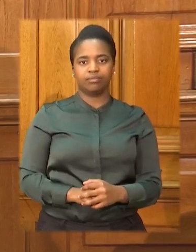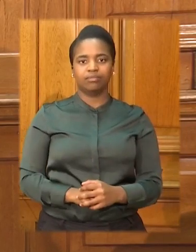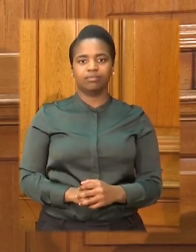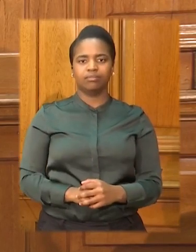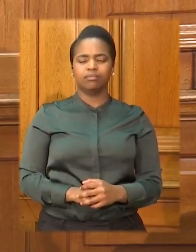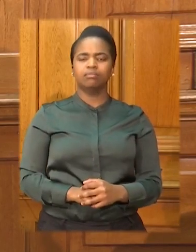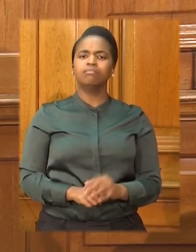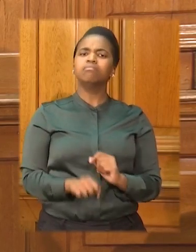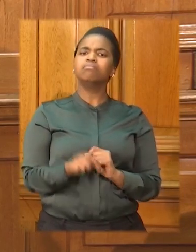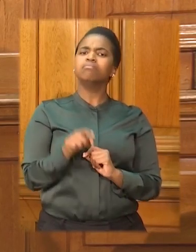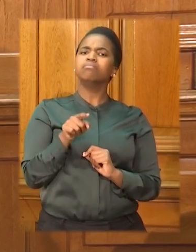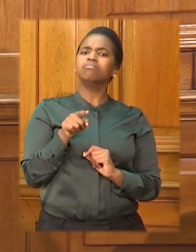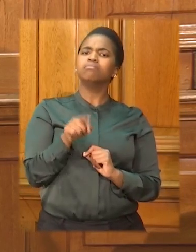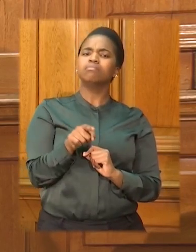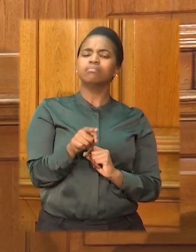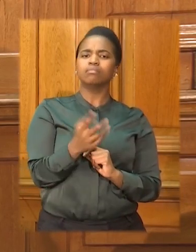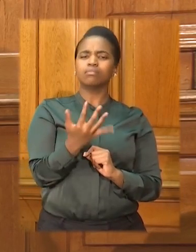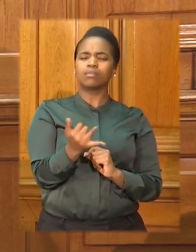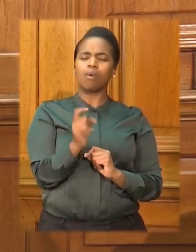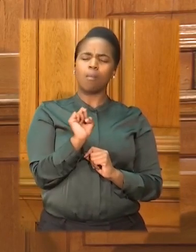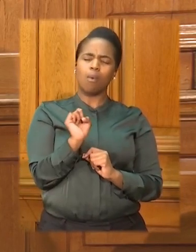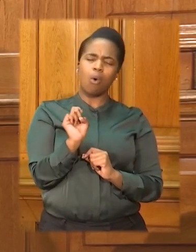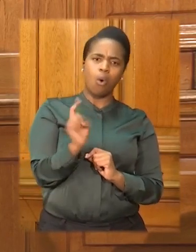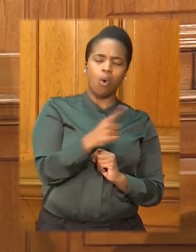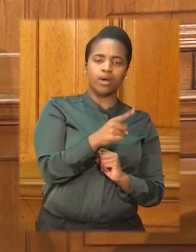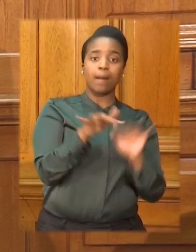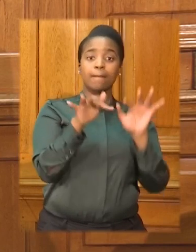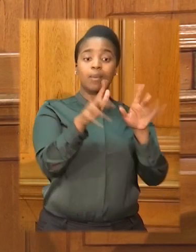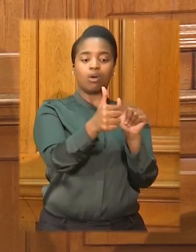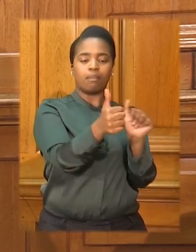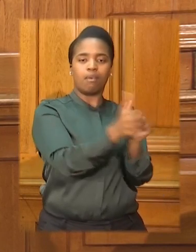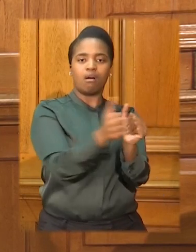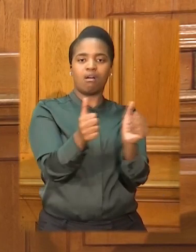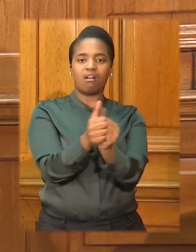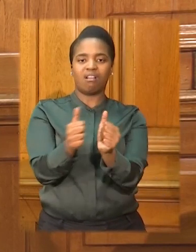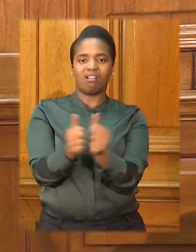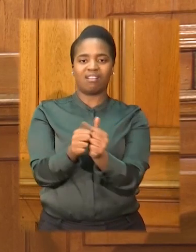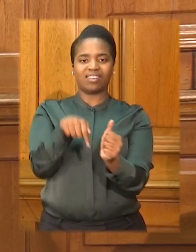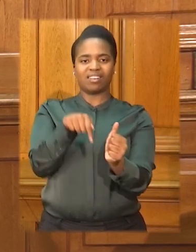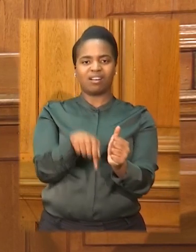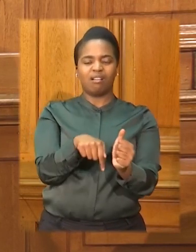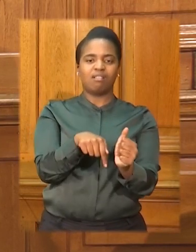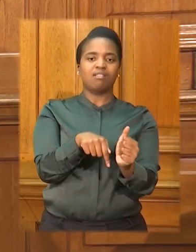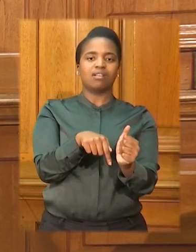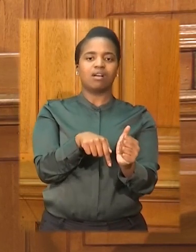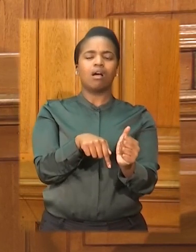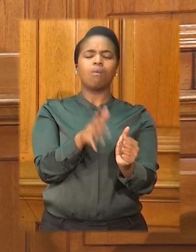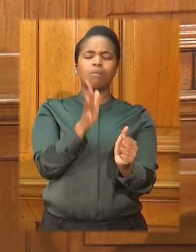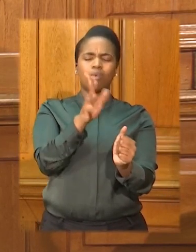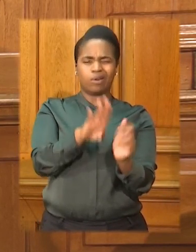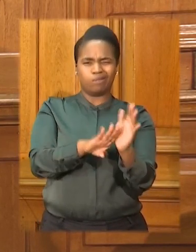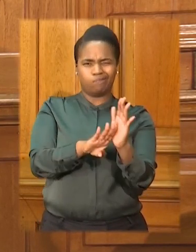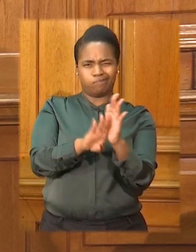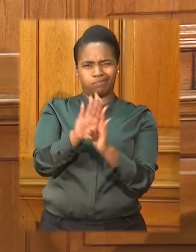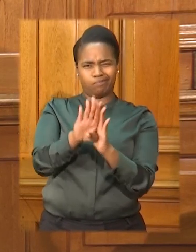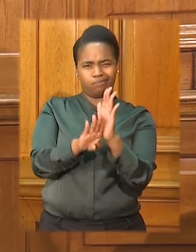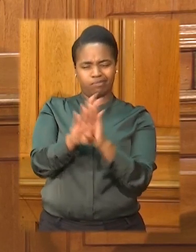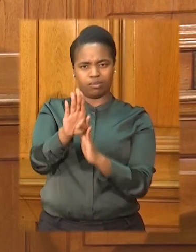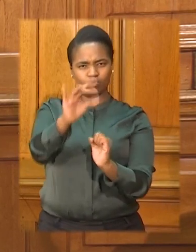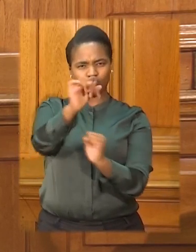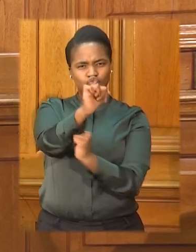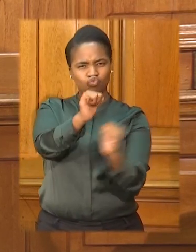being forged amongst all social partners during this crisis, we will accelerate the